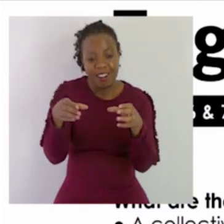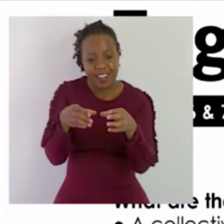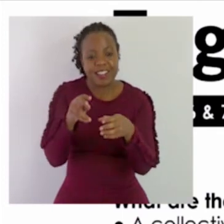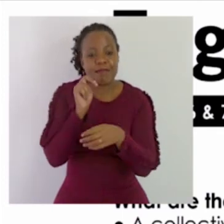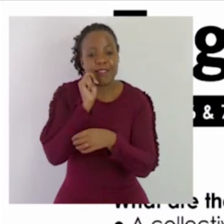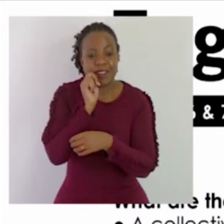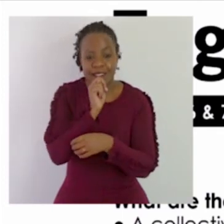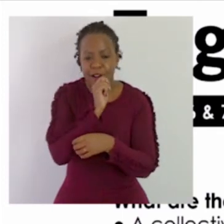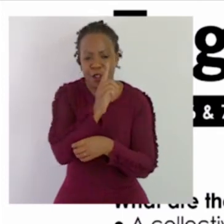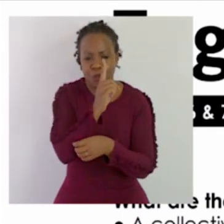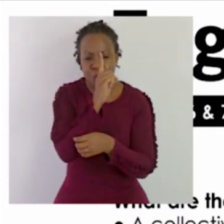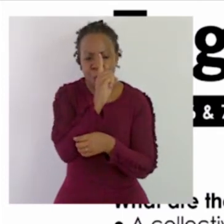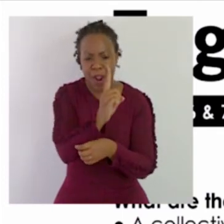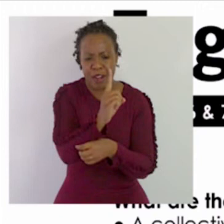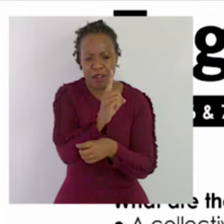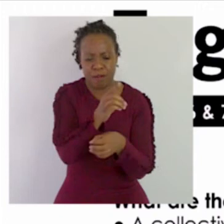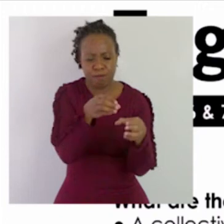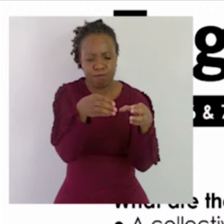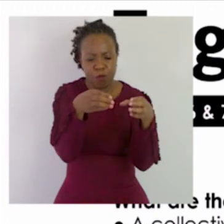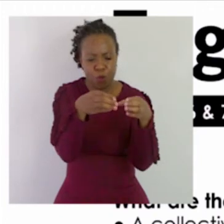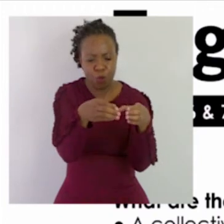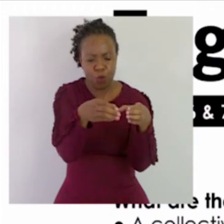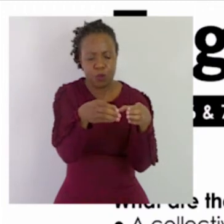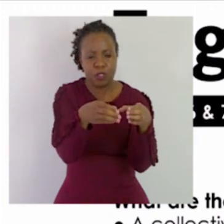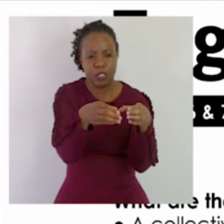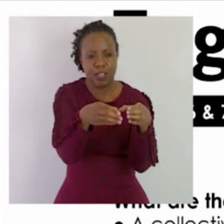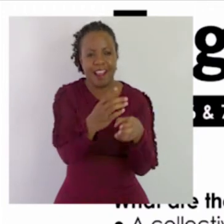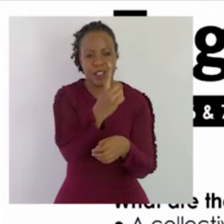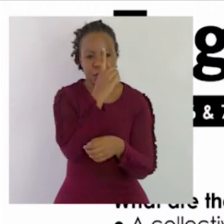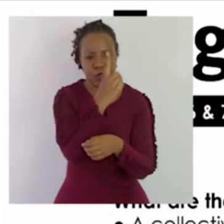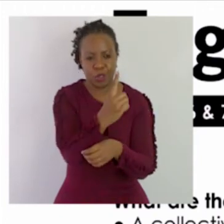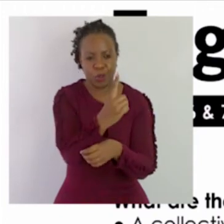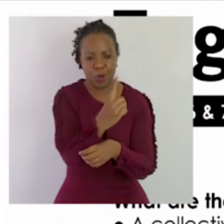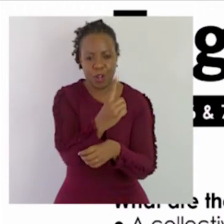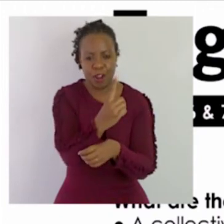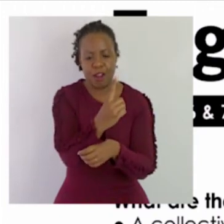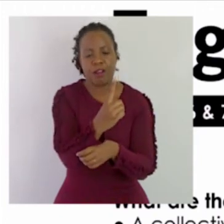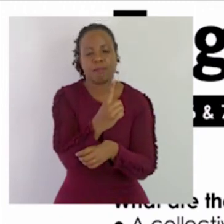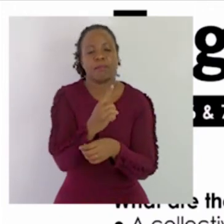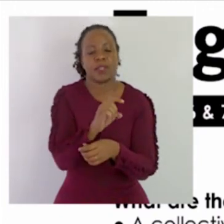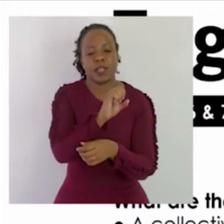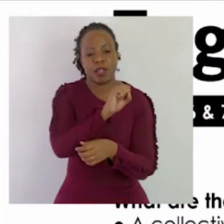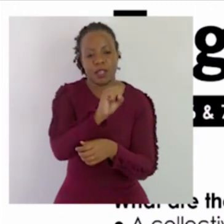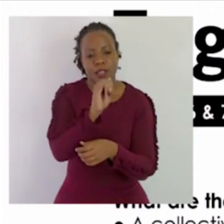singular, which means they are not a plural. It's always a singular.